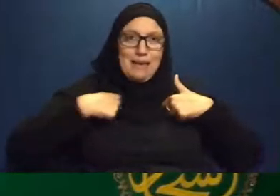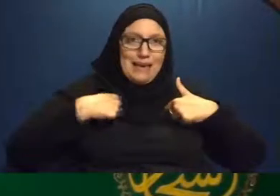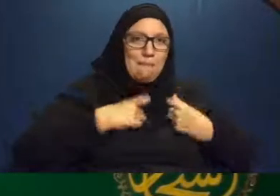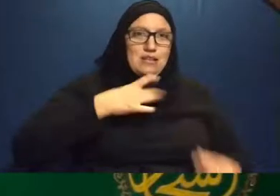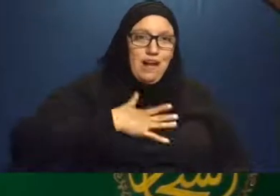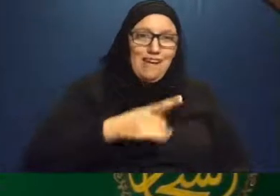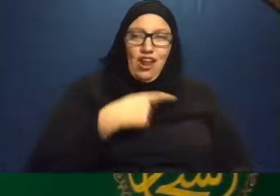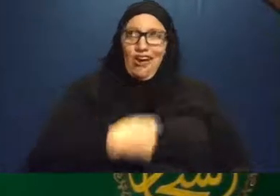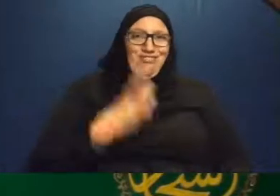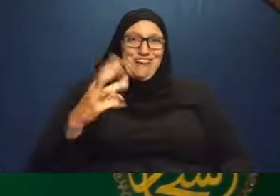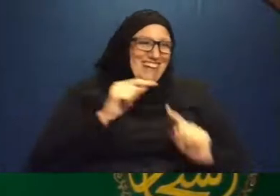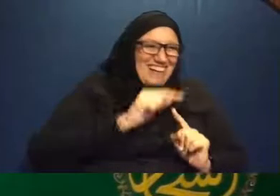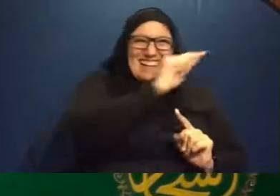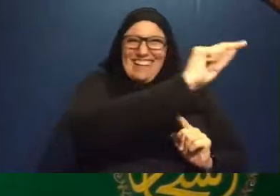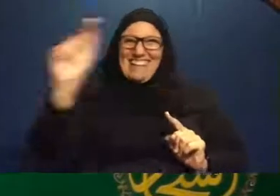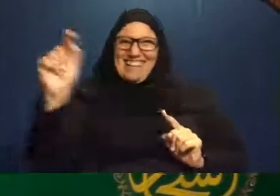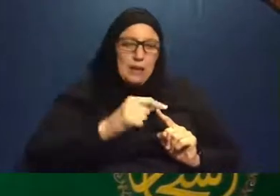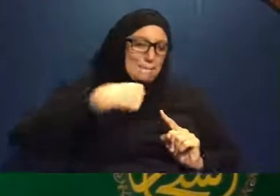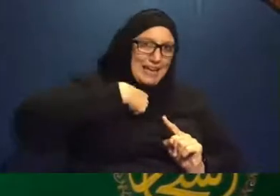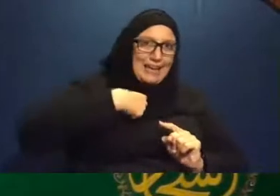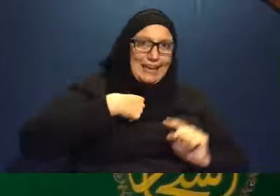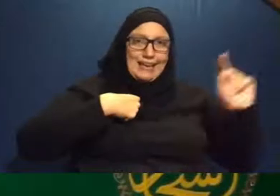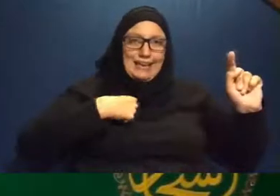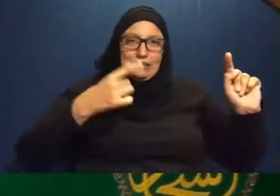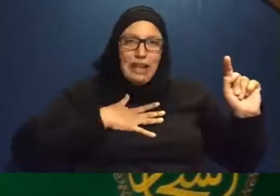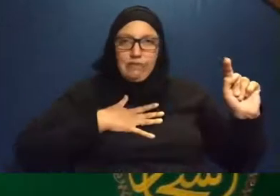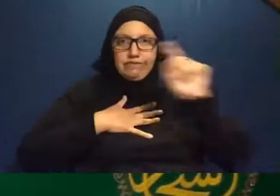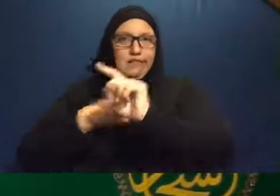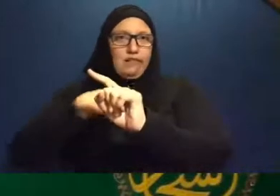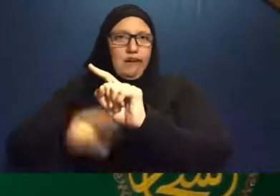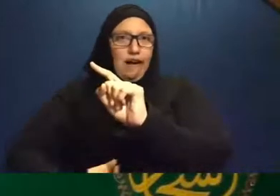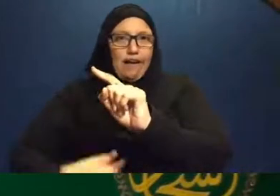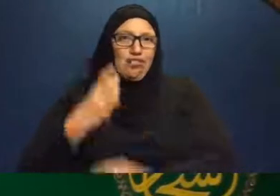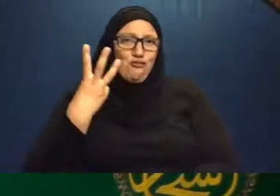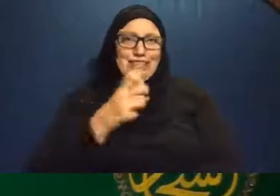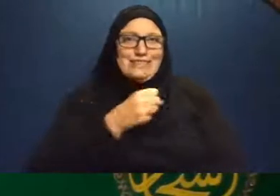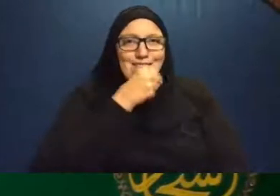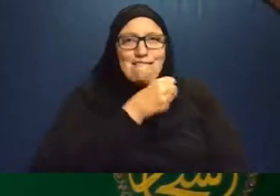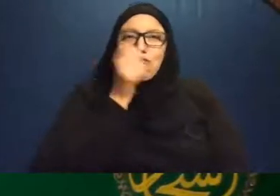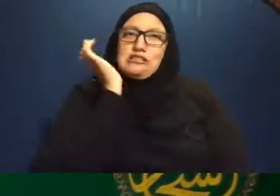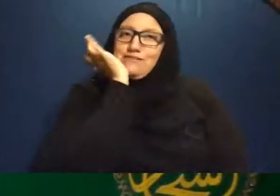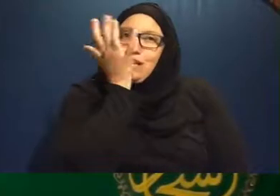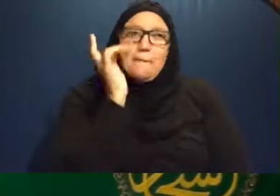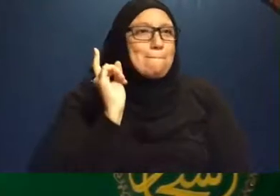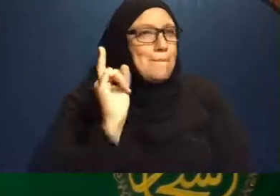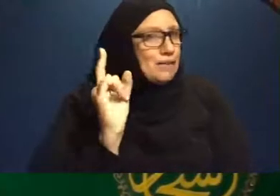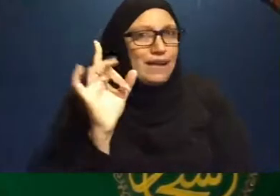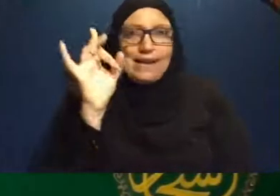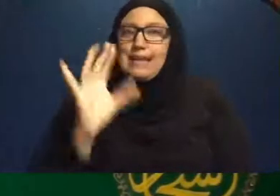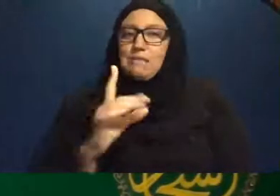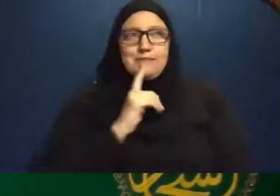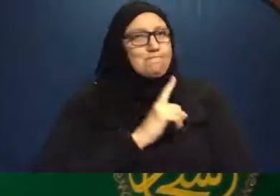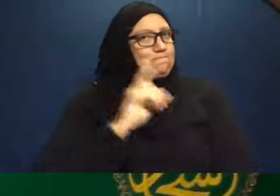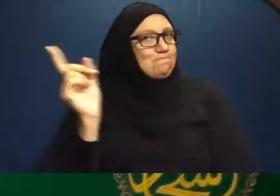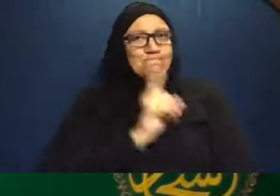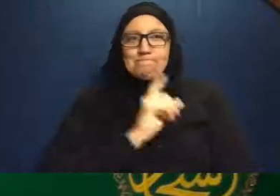in the triangle of me, myself, and I. Isn't it? Selfish people are only thinking about themselves. But